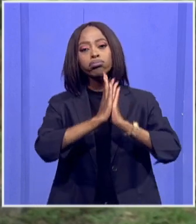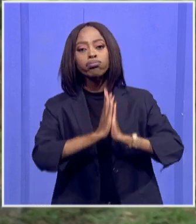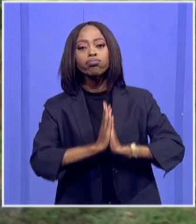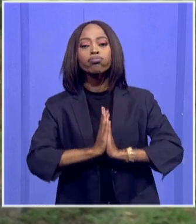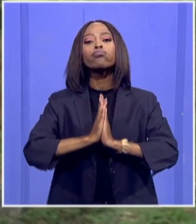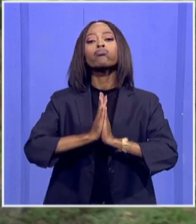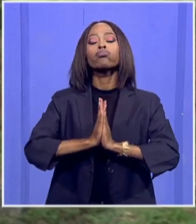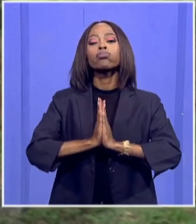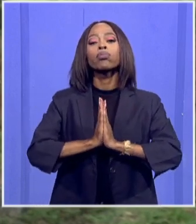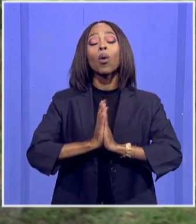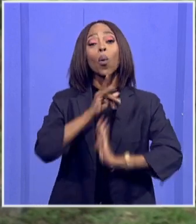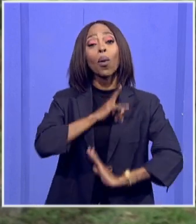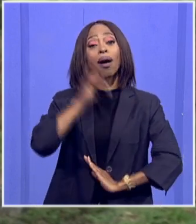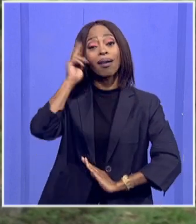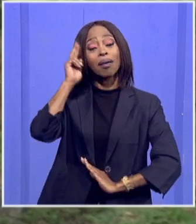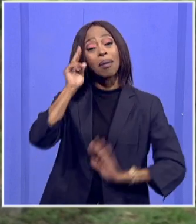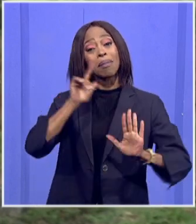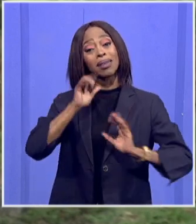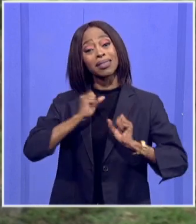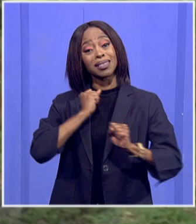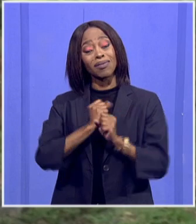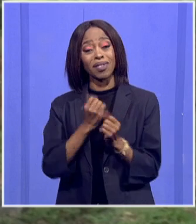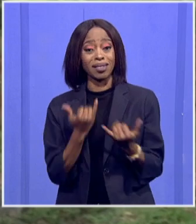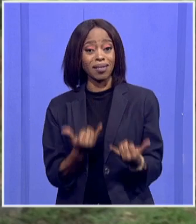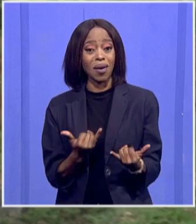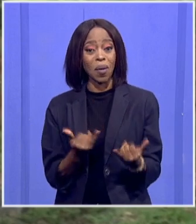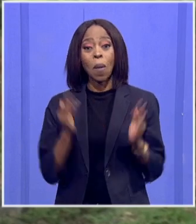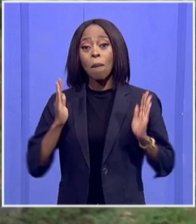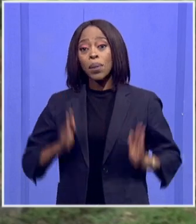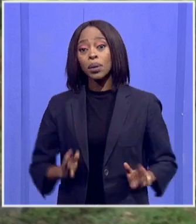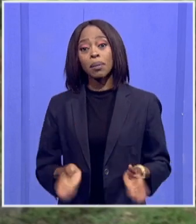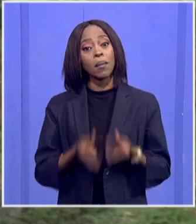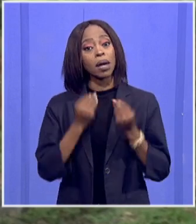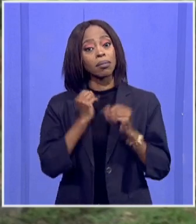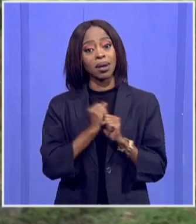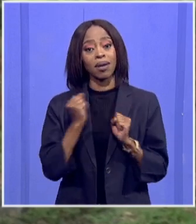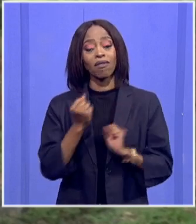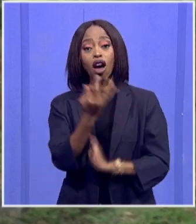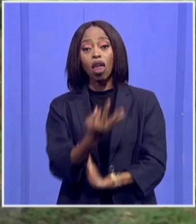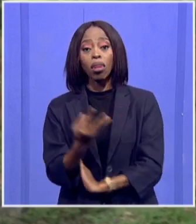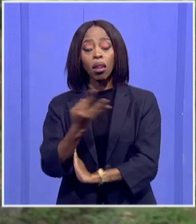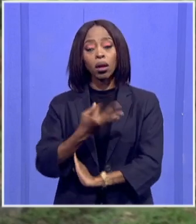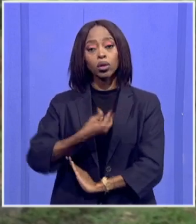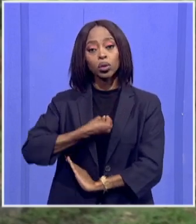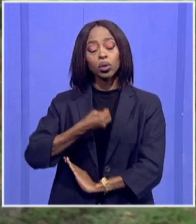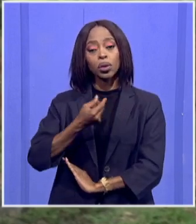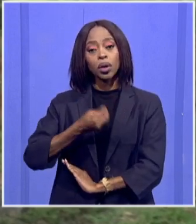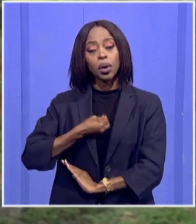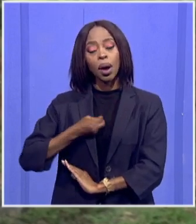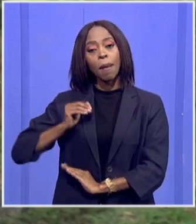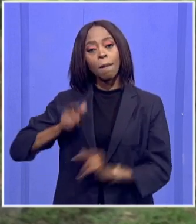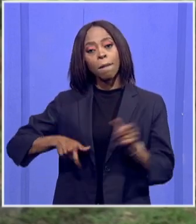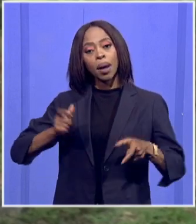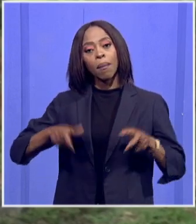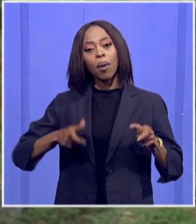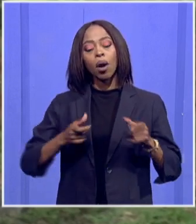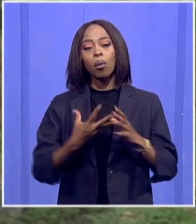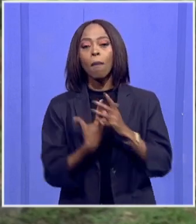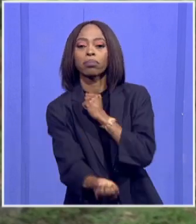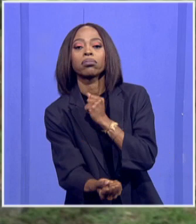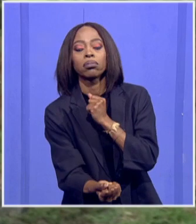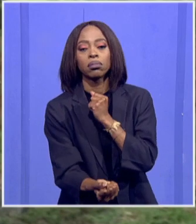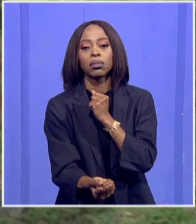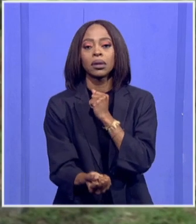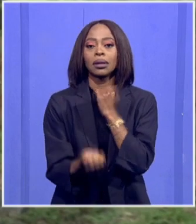since you remember that it's been 7 years since these three young people were actually swallowed by the ground on